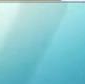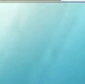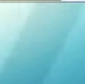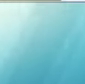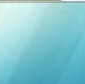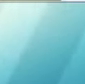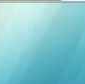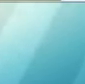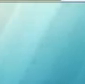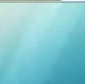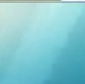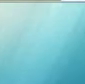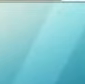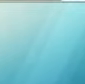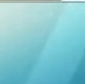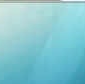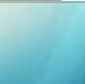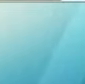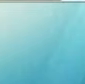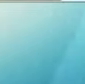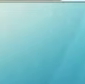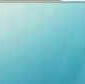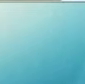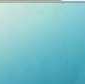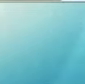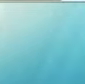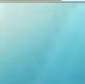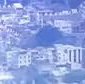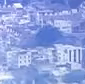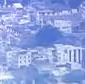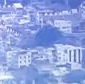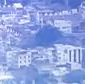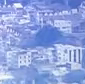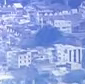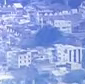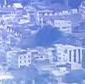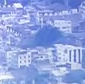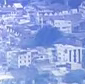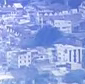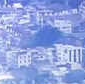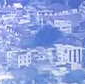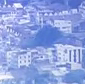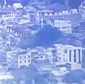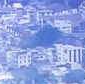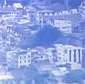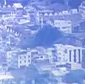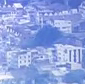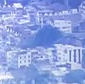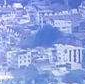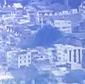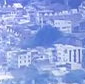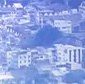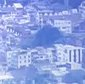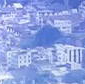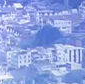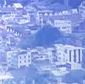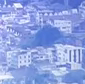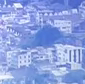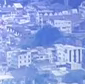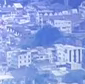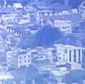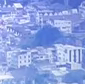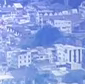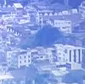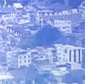And of course, every day we bring to you the activities of the Thai missions, Thai embassies and consulates abroad,